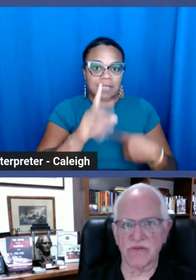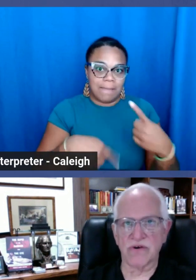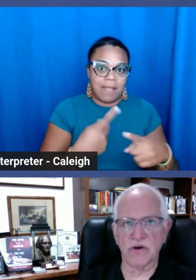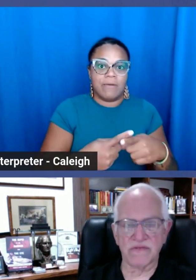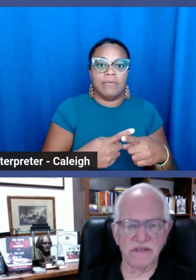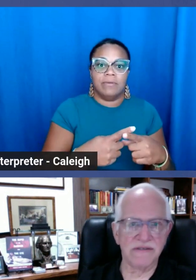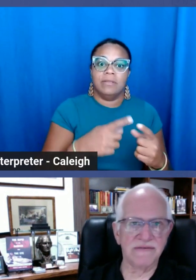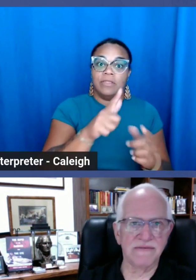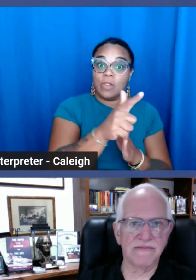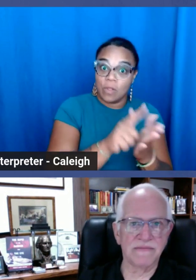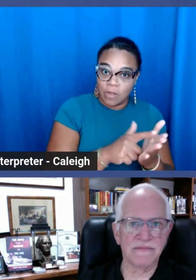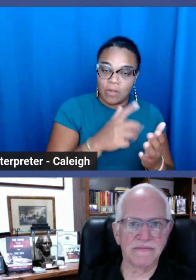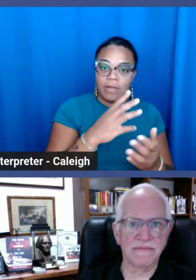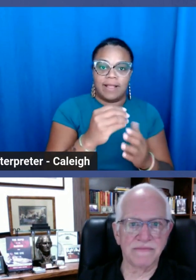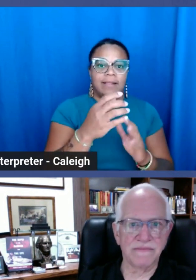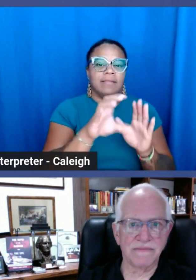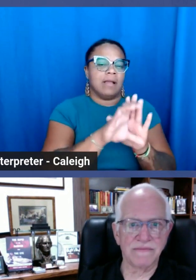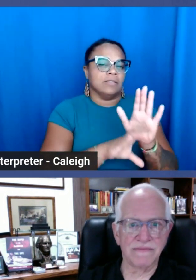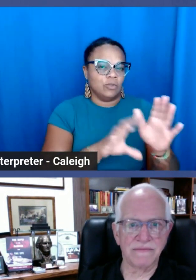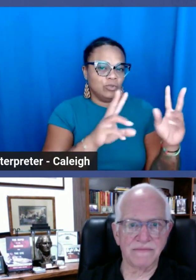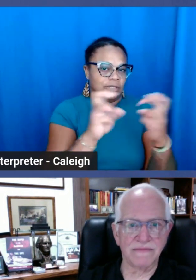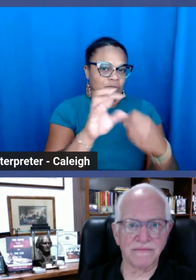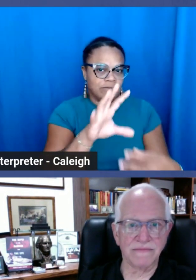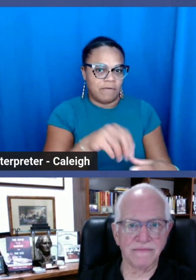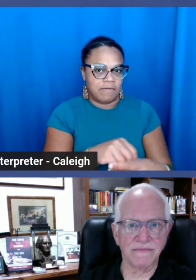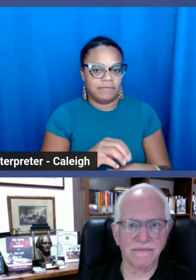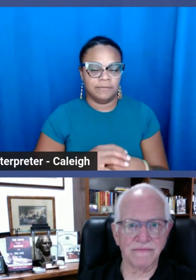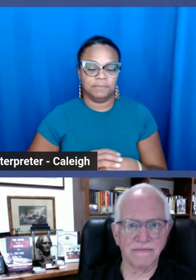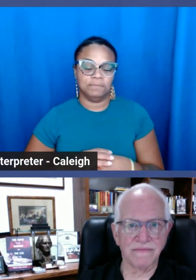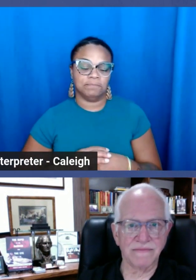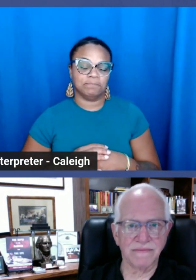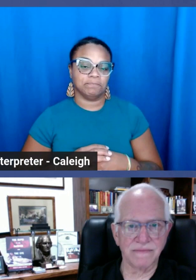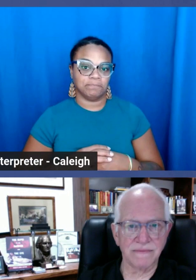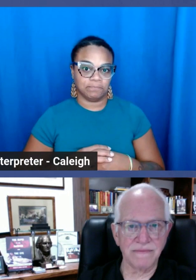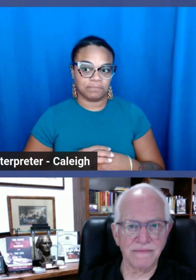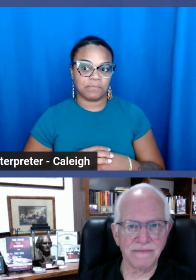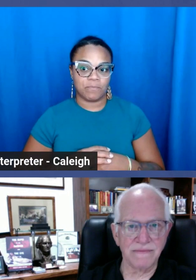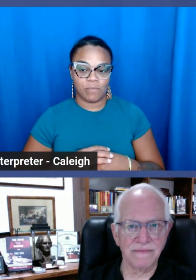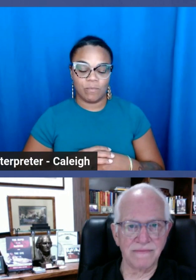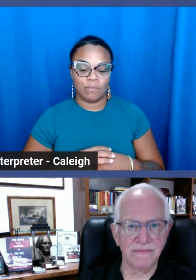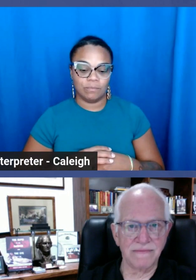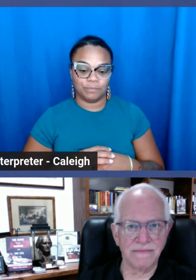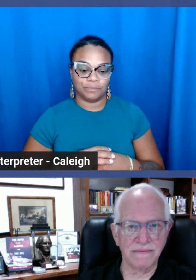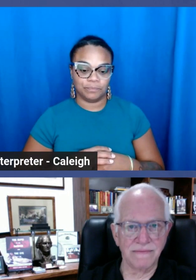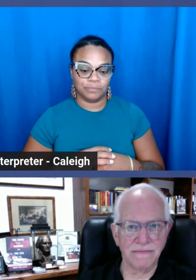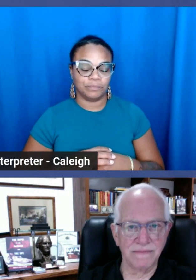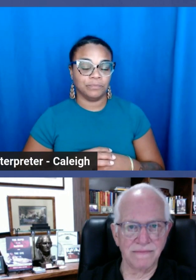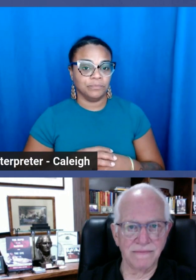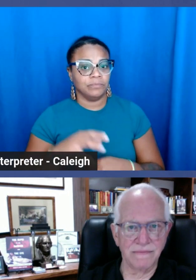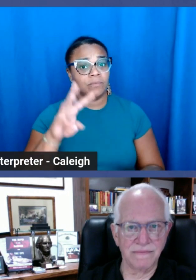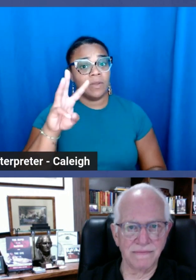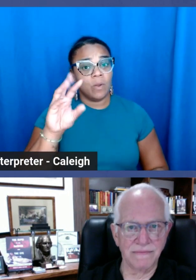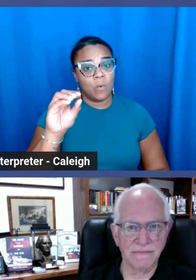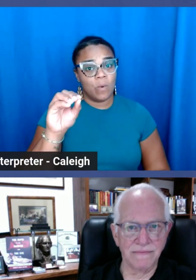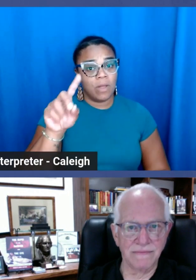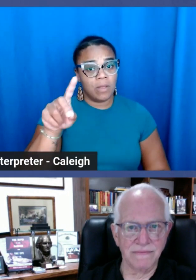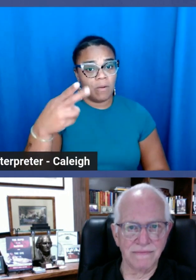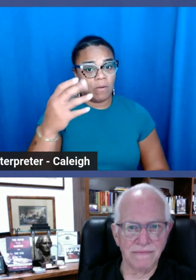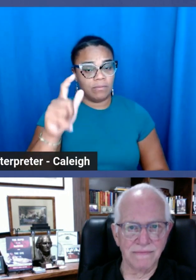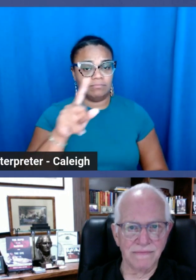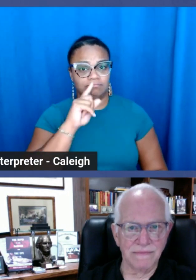issues that are involved. So Woodhull is incredibly proud to partner